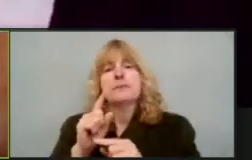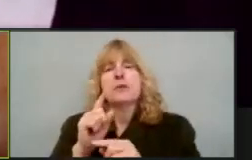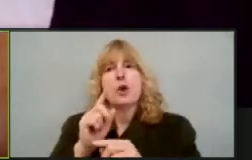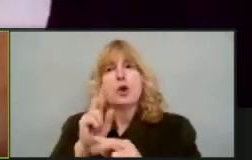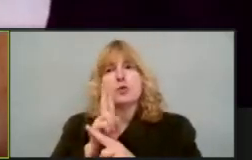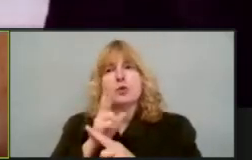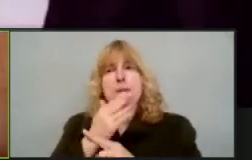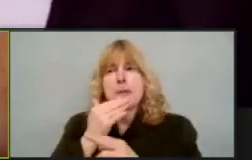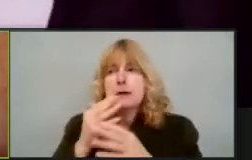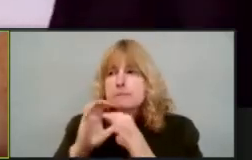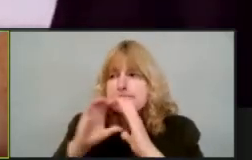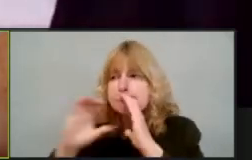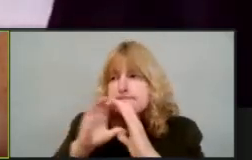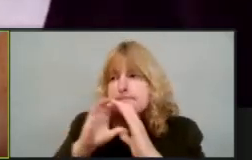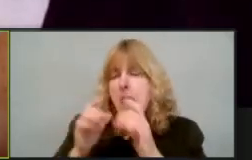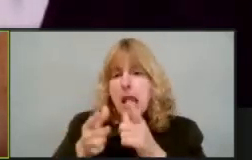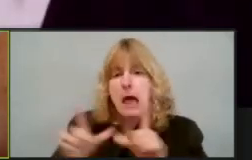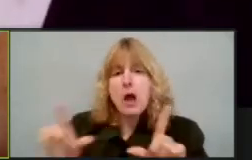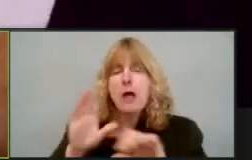them, they're no good for you,